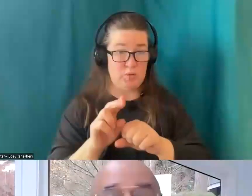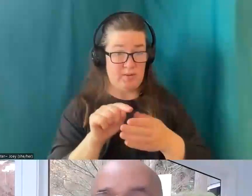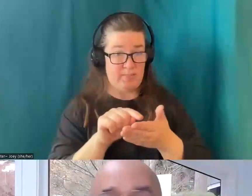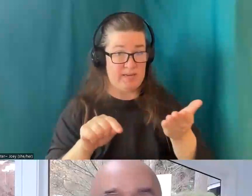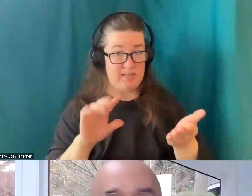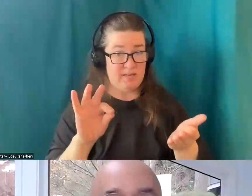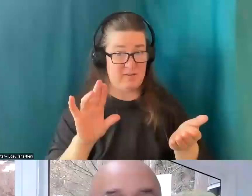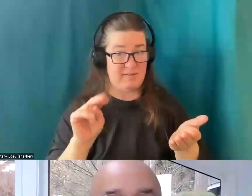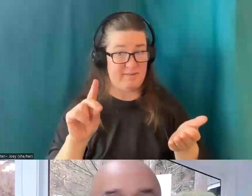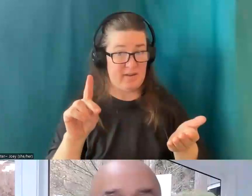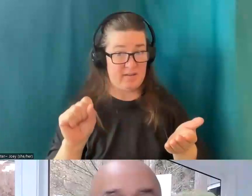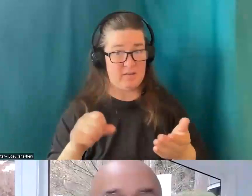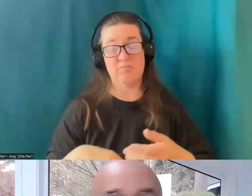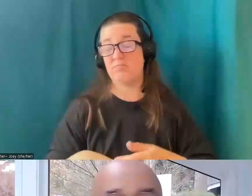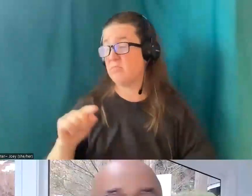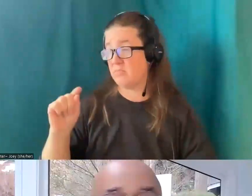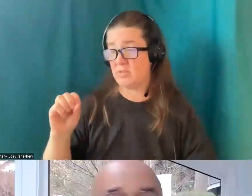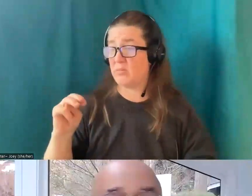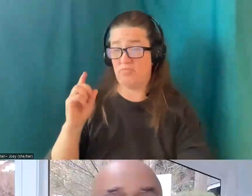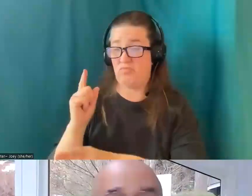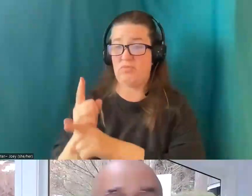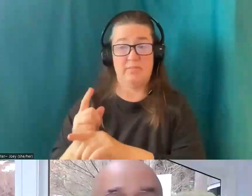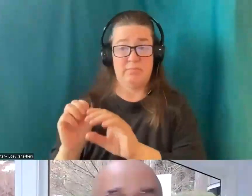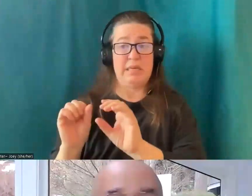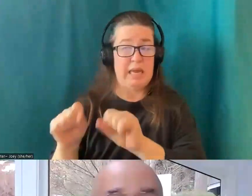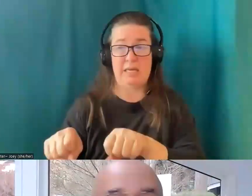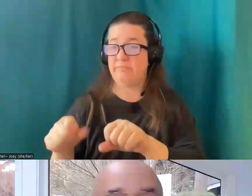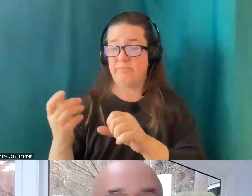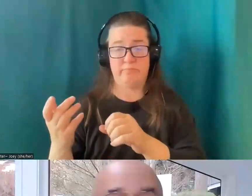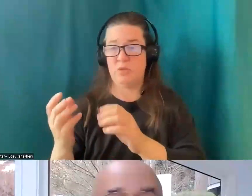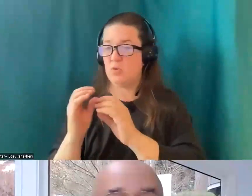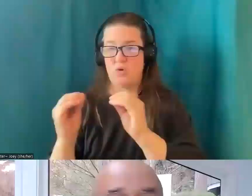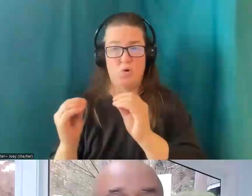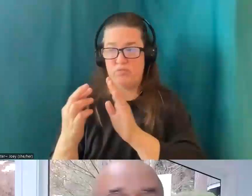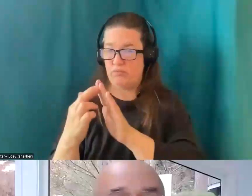Yes, they're unrestricted funding, so there's no restriction on that.